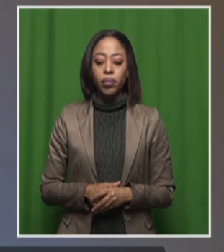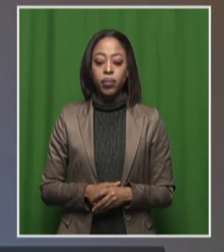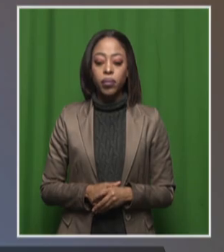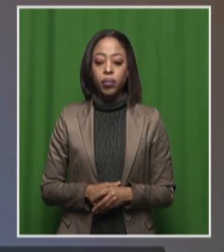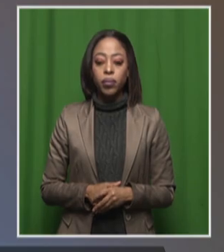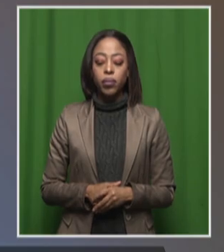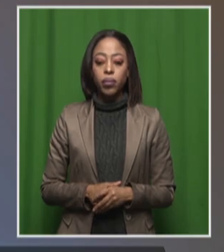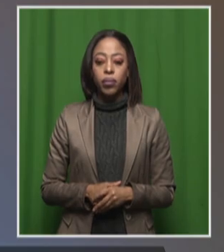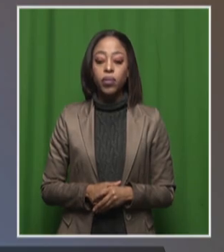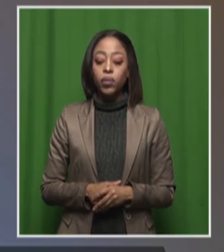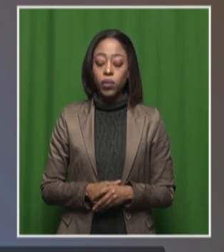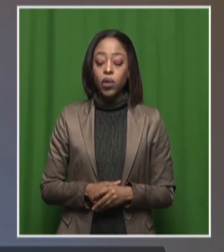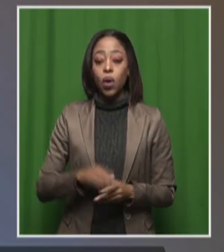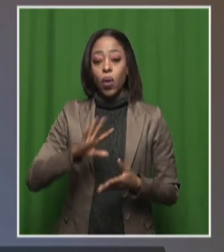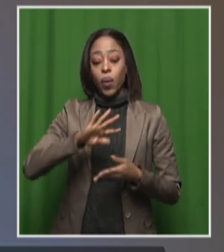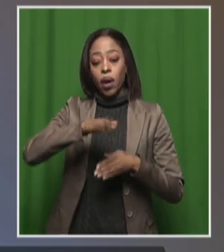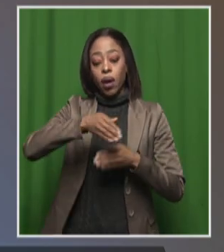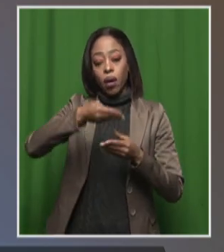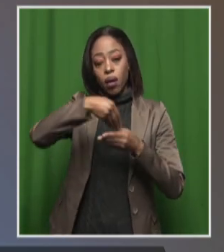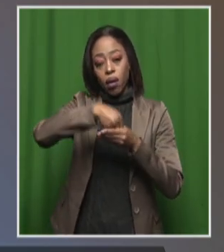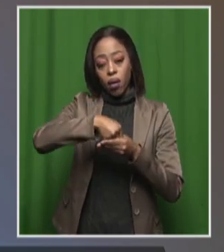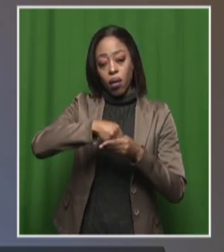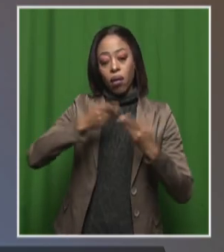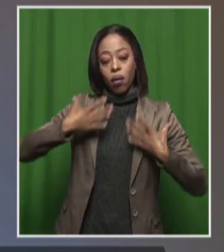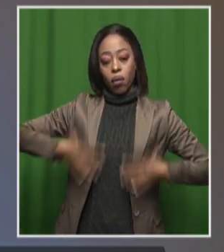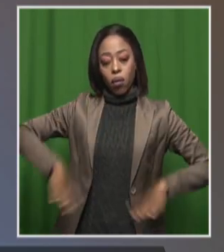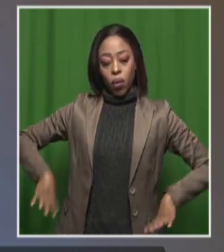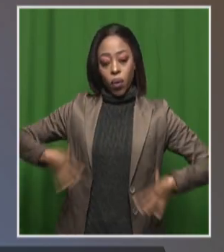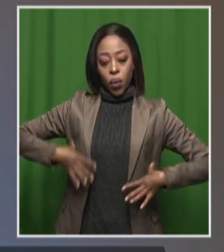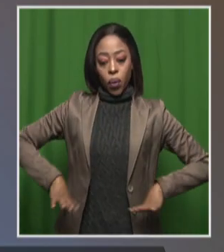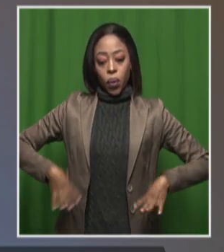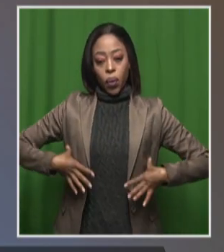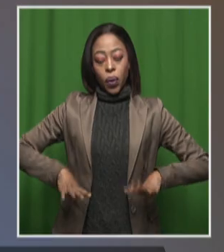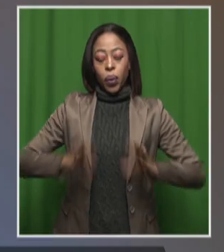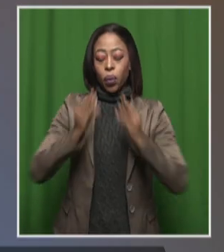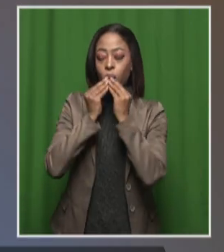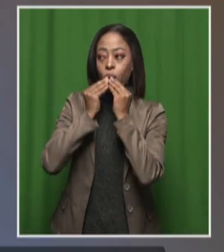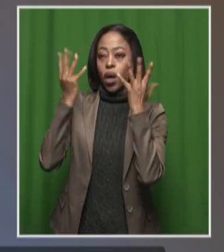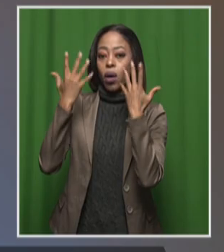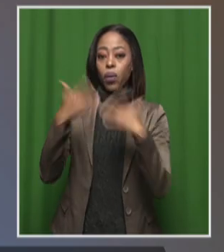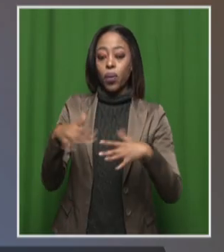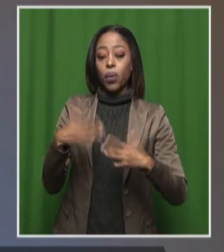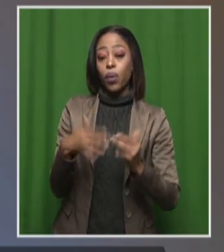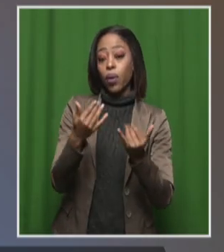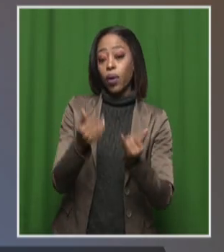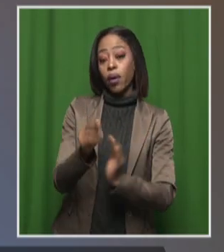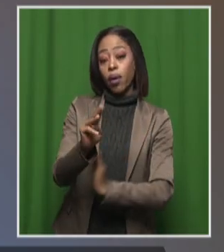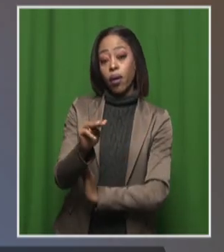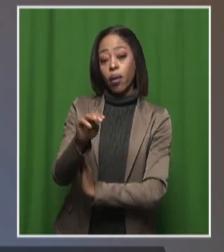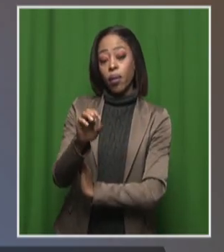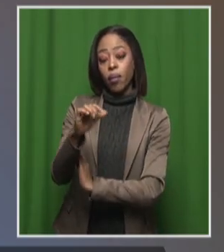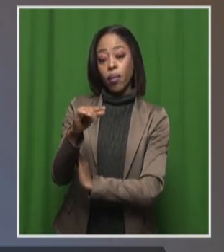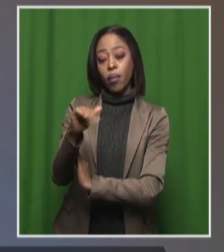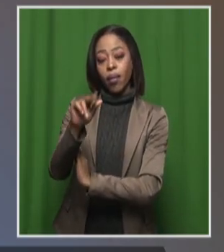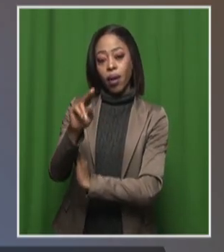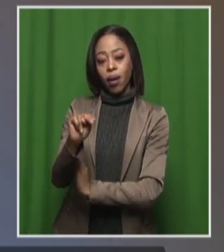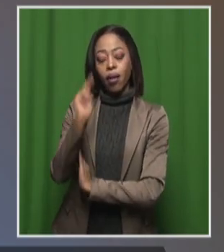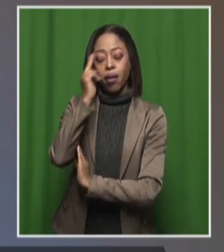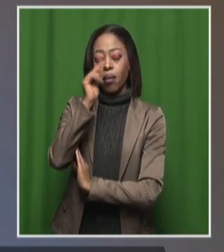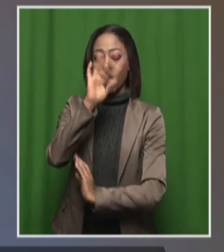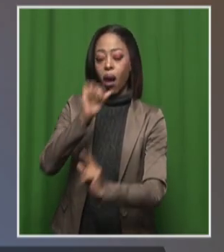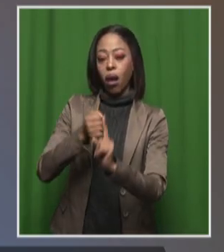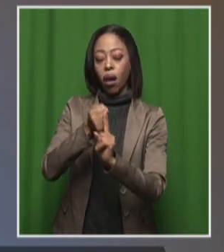together into the dress. So that was really amazing. And having Meagan, a blind activist, wear it and bring